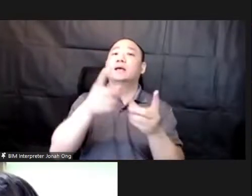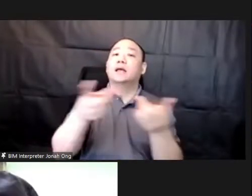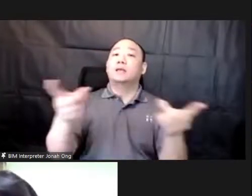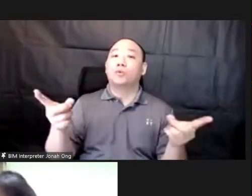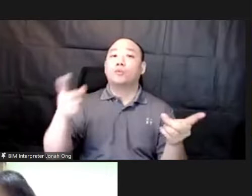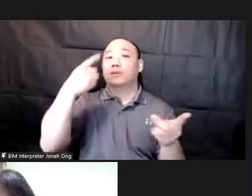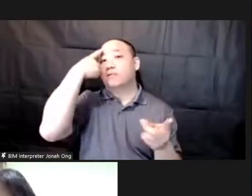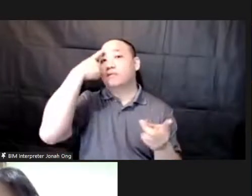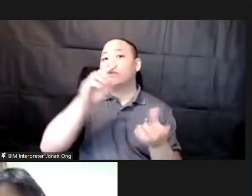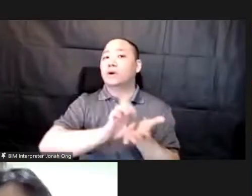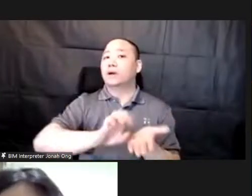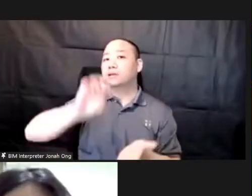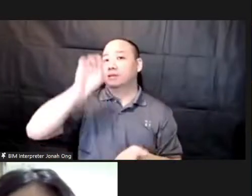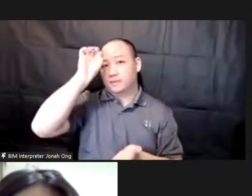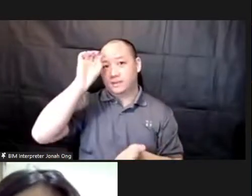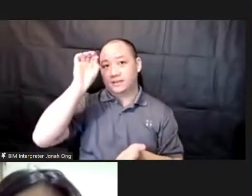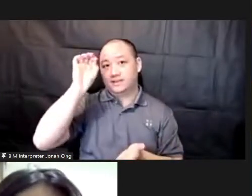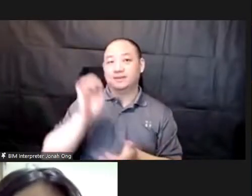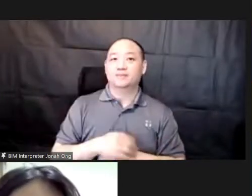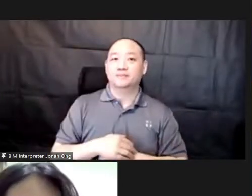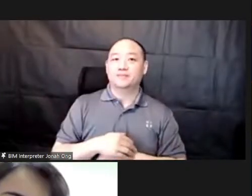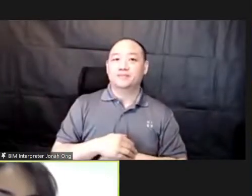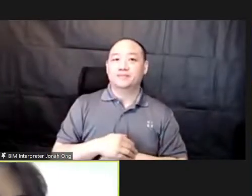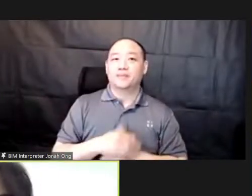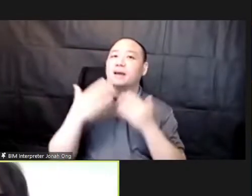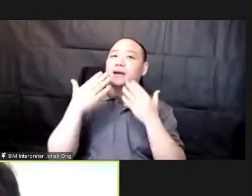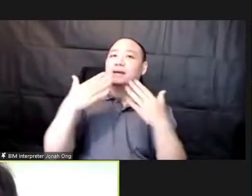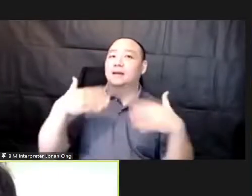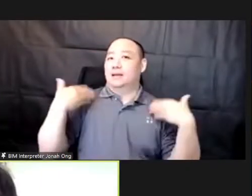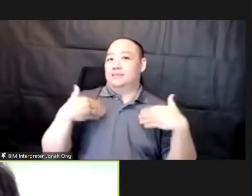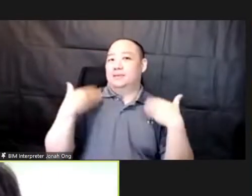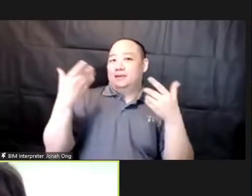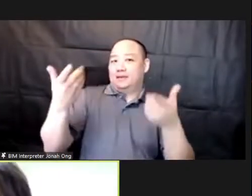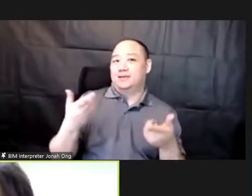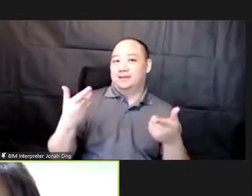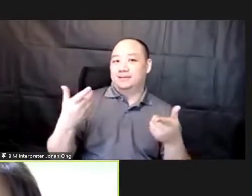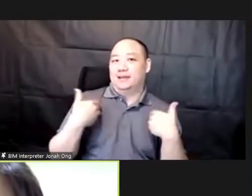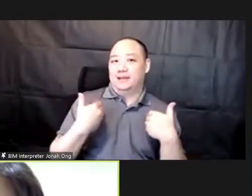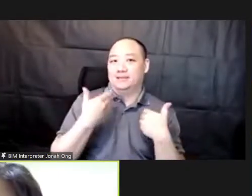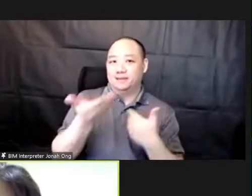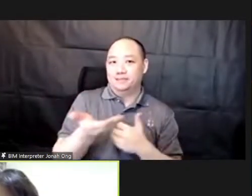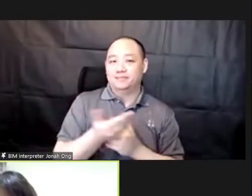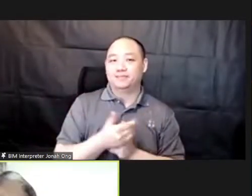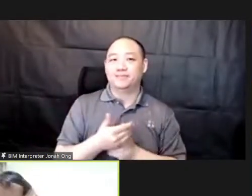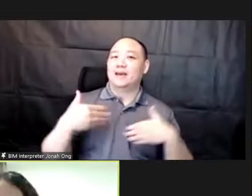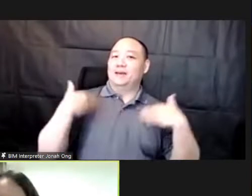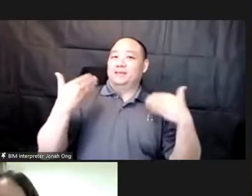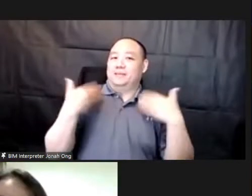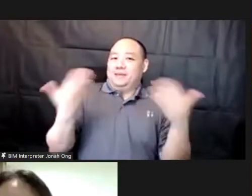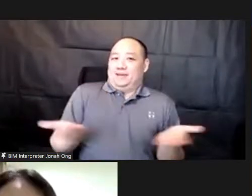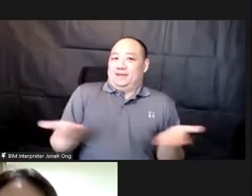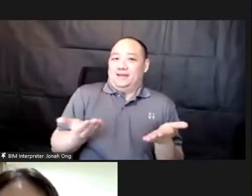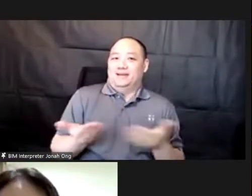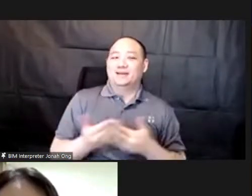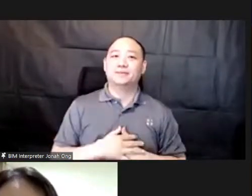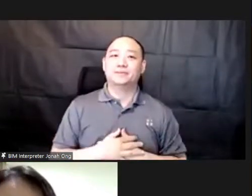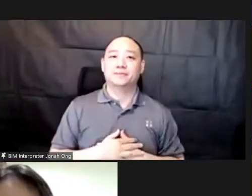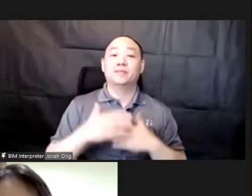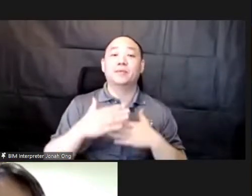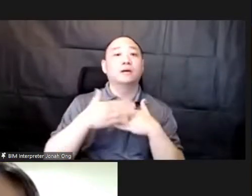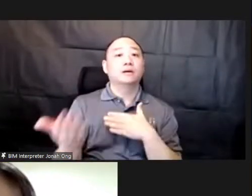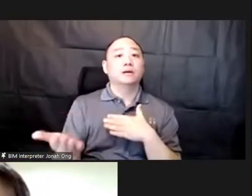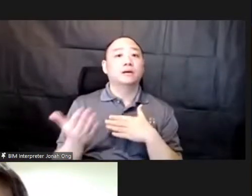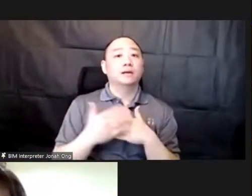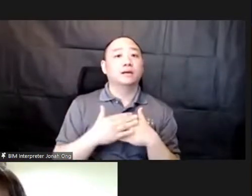Glad to have you here, Cheryl. Say hi. Hi, everyone. So happy to be here today. Right. Next on, we